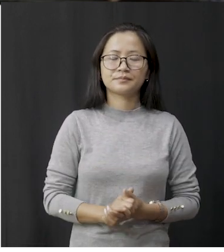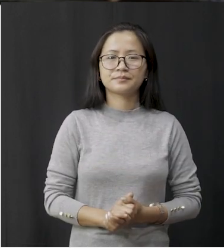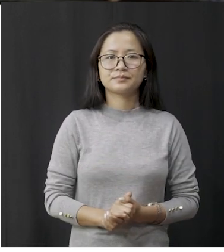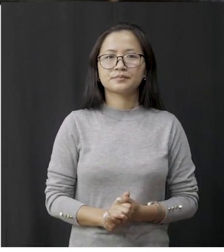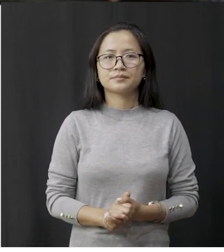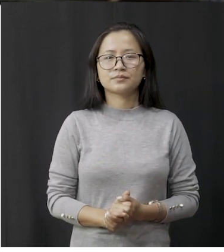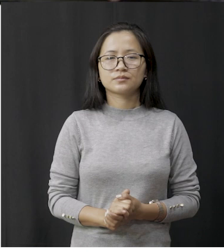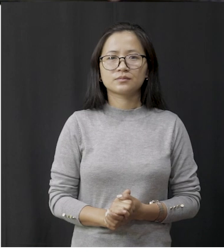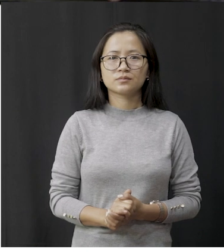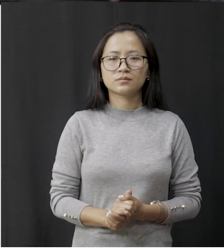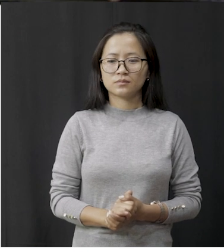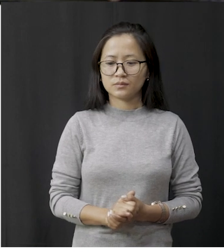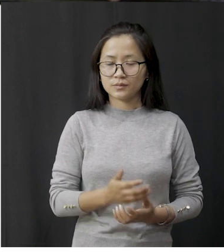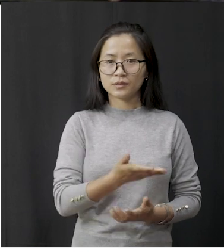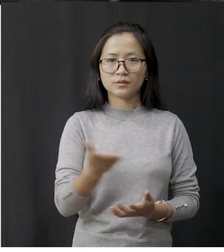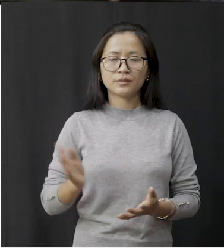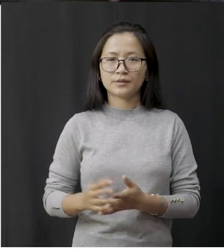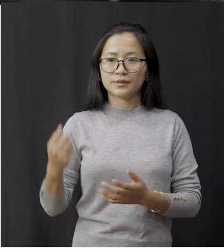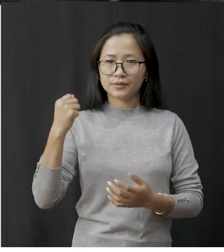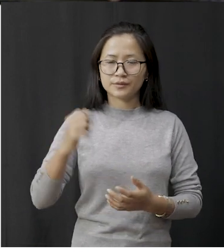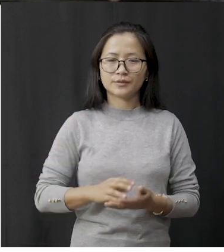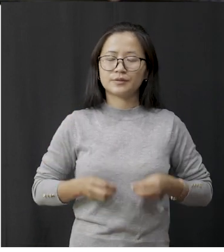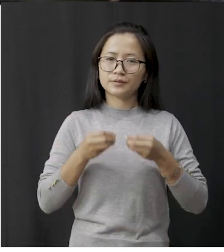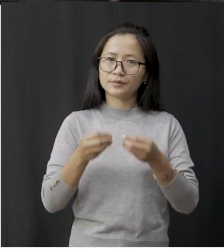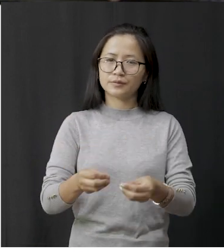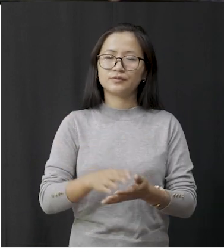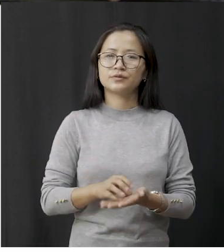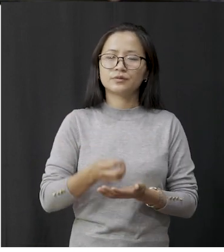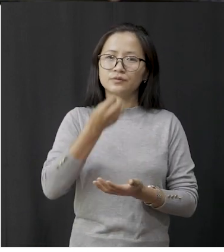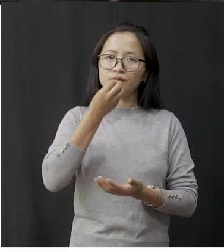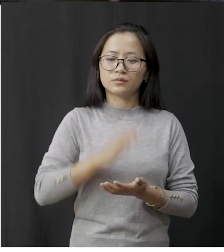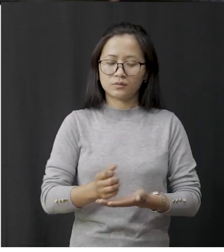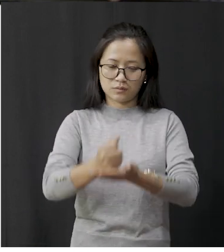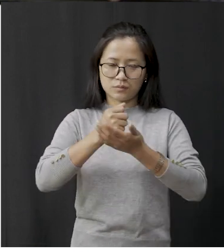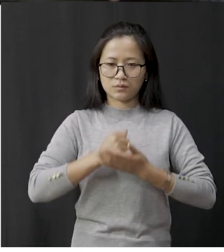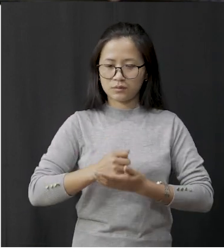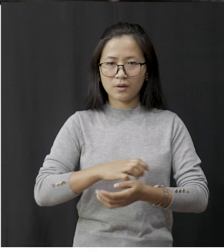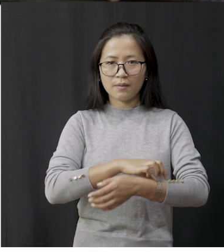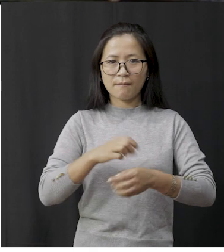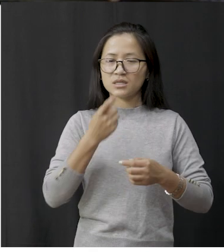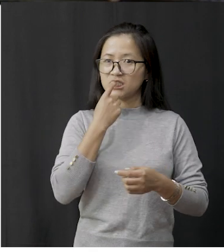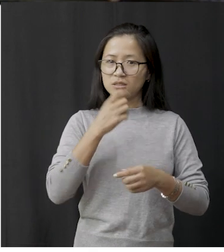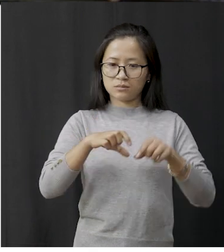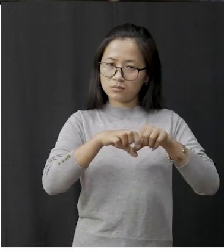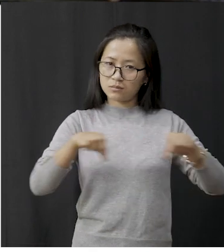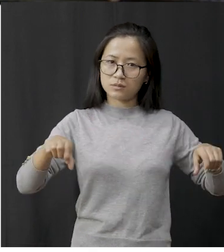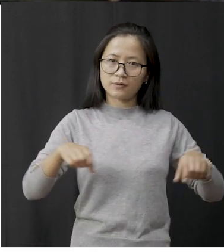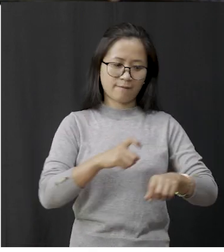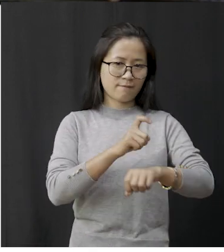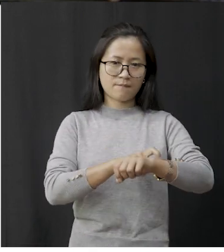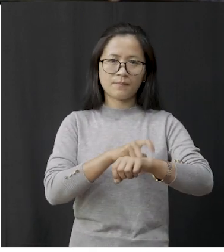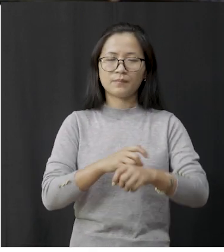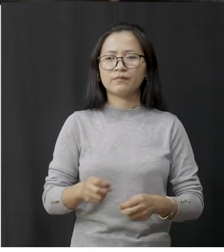Okay, so students, these are energy giving food. Okay, they help our bones, like they make our bones like